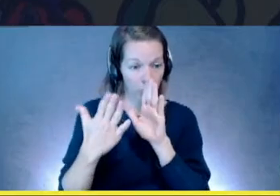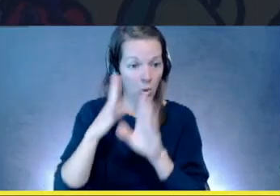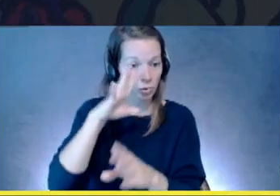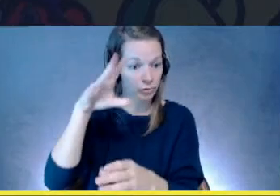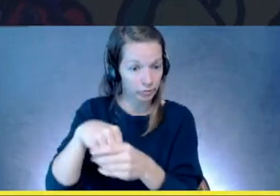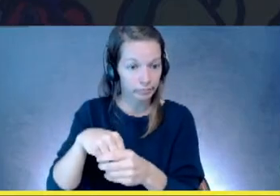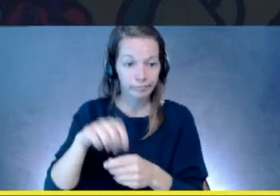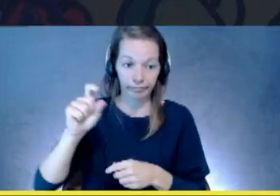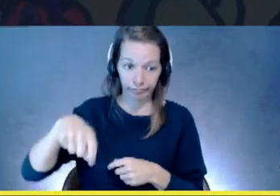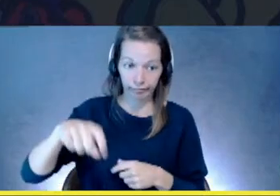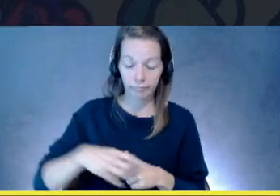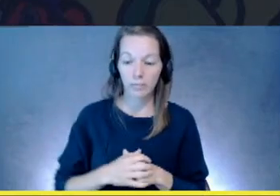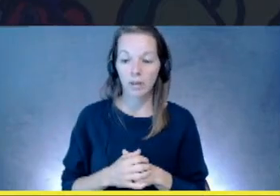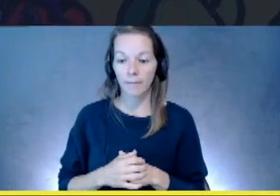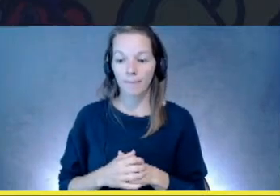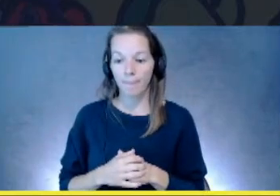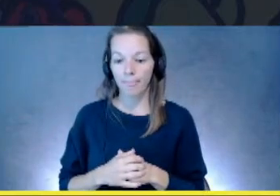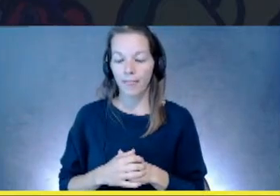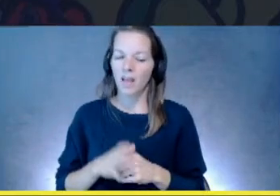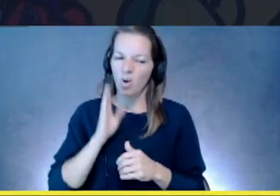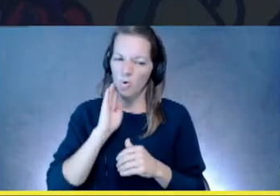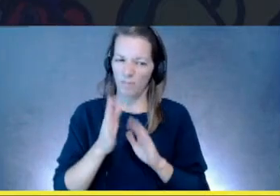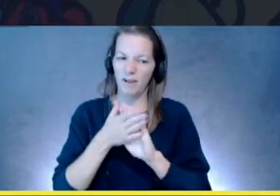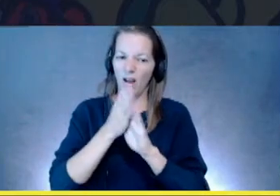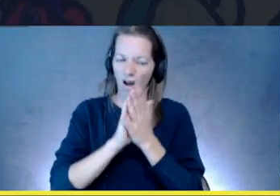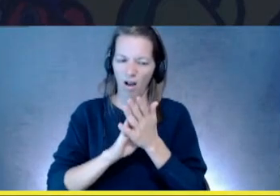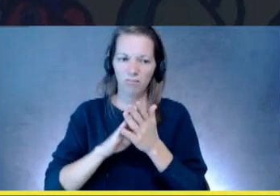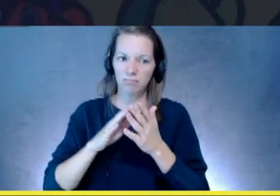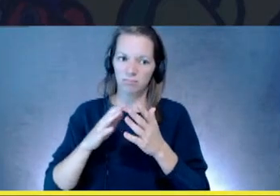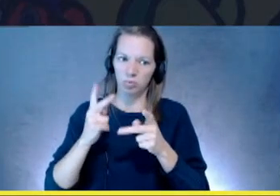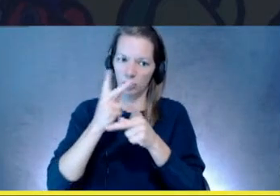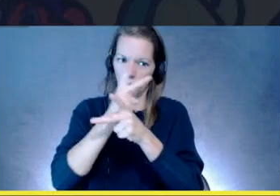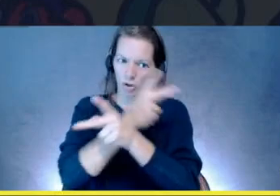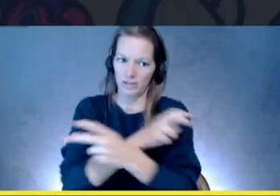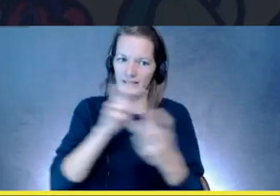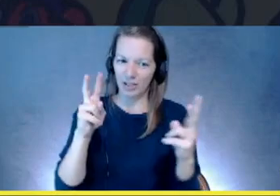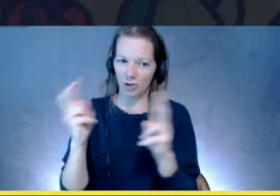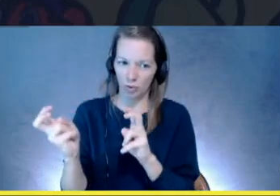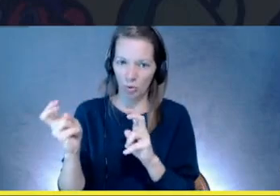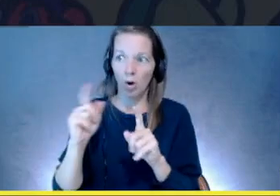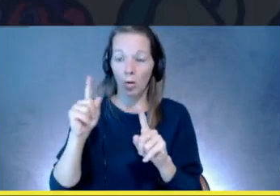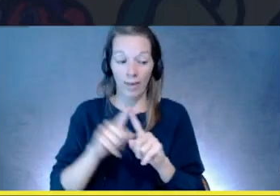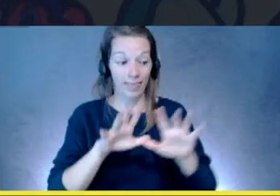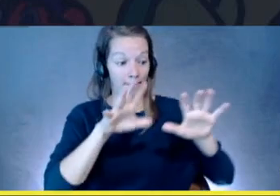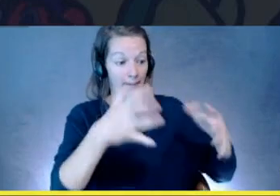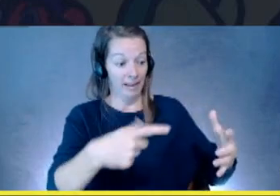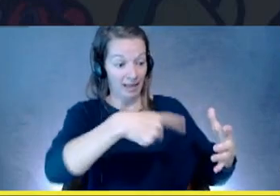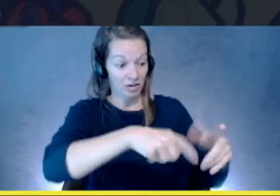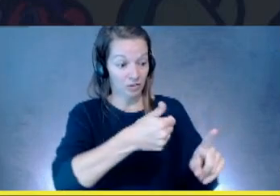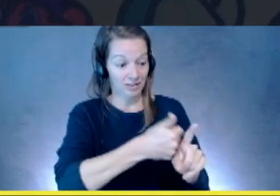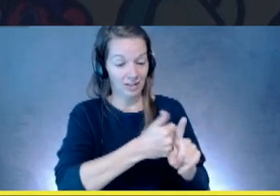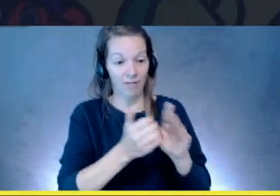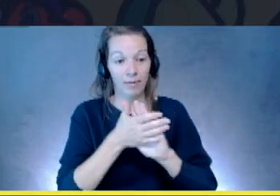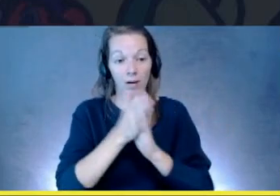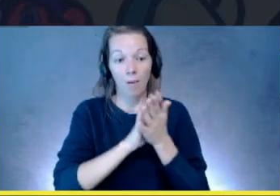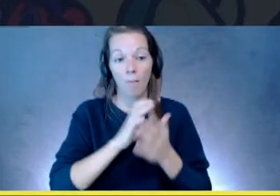get to be a bigger issue going forward with the aging of the population.